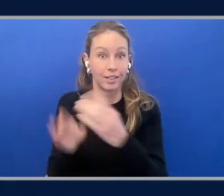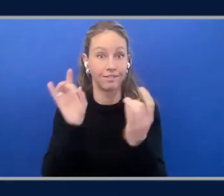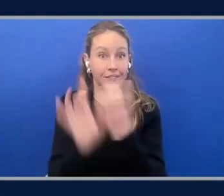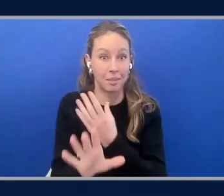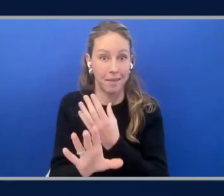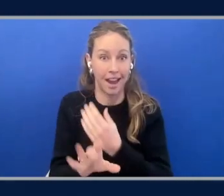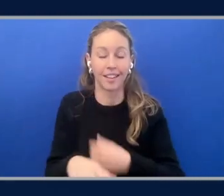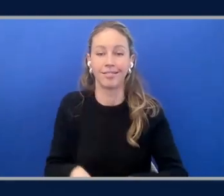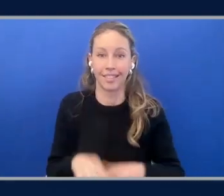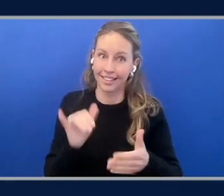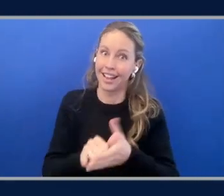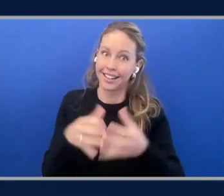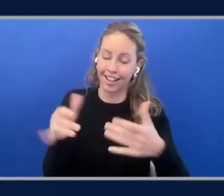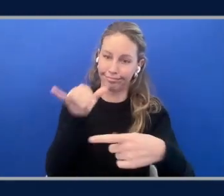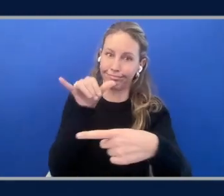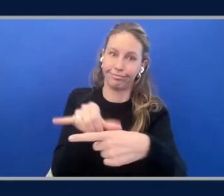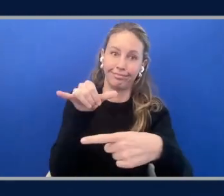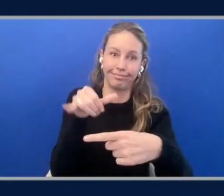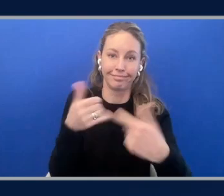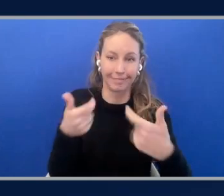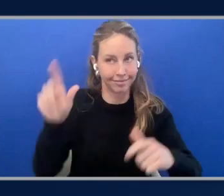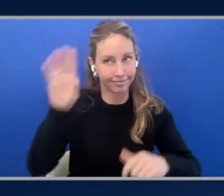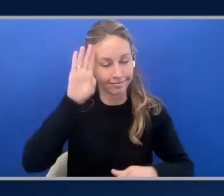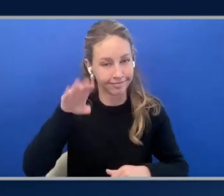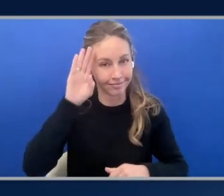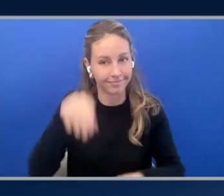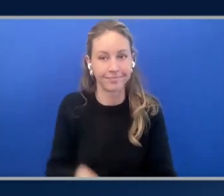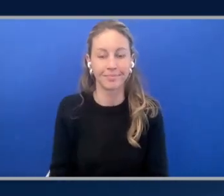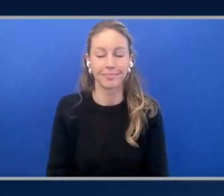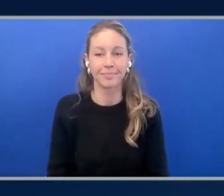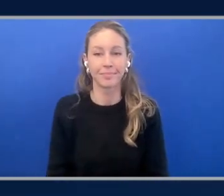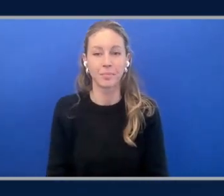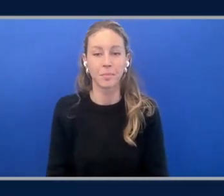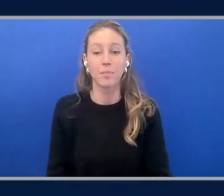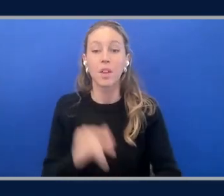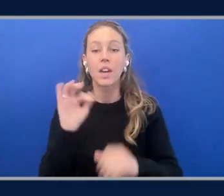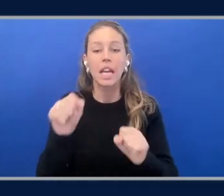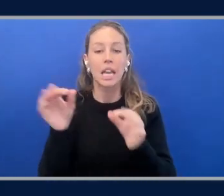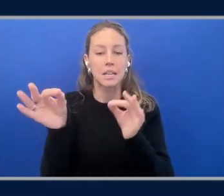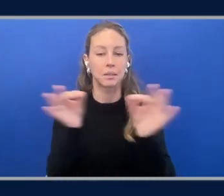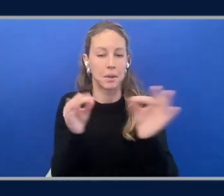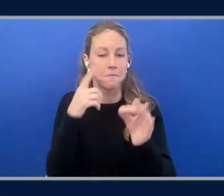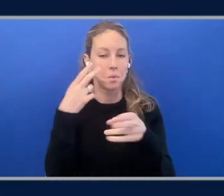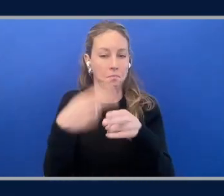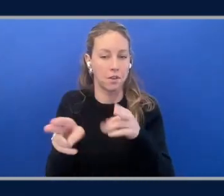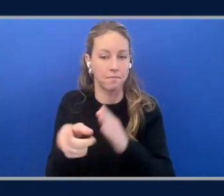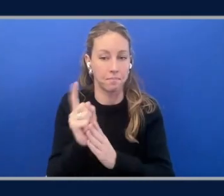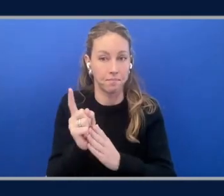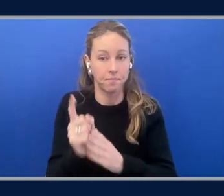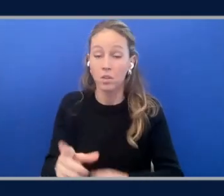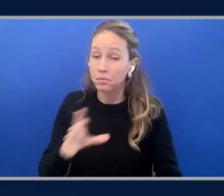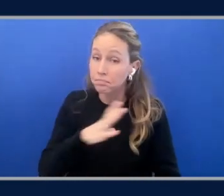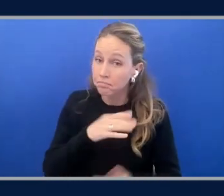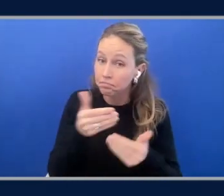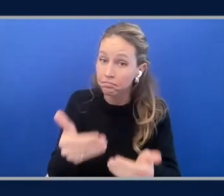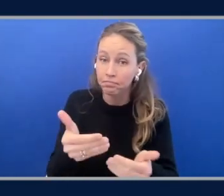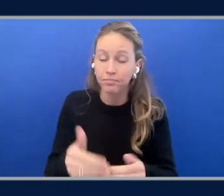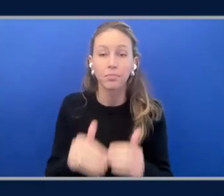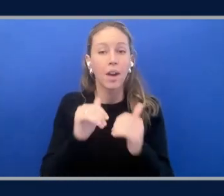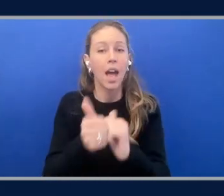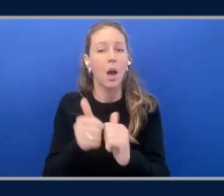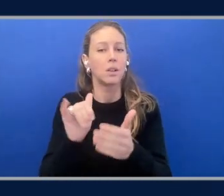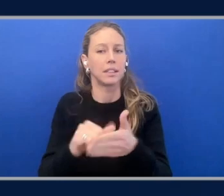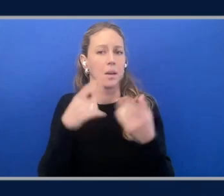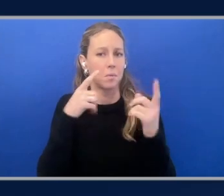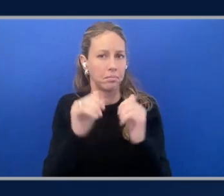words. It's a mouthful. If I can explain that for a second. Yeah, please. Pretty much the way it works is